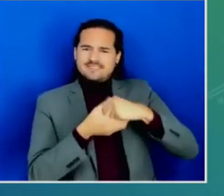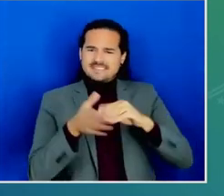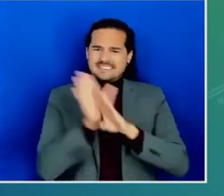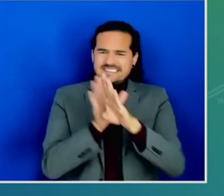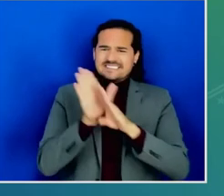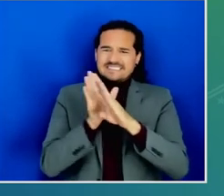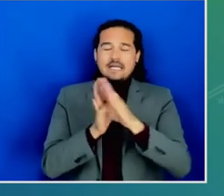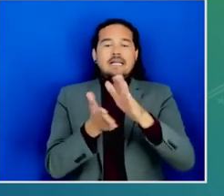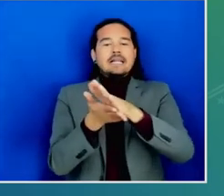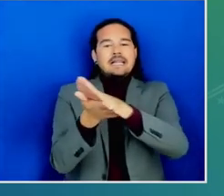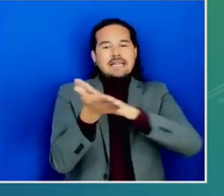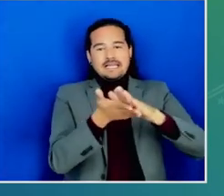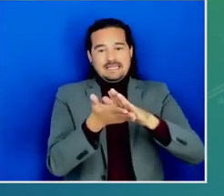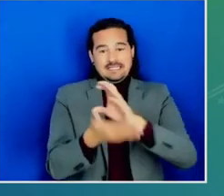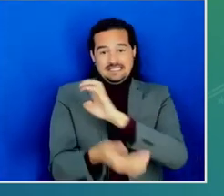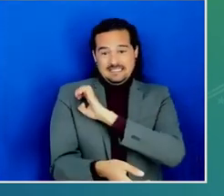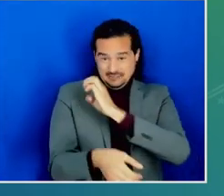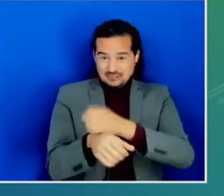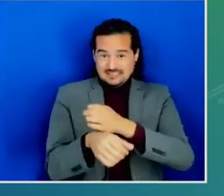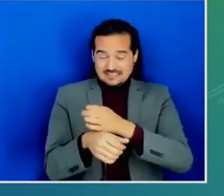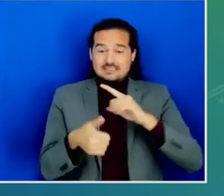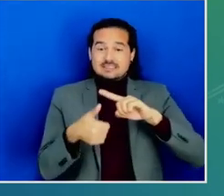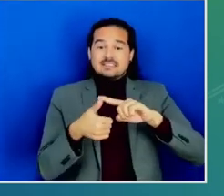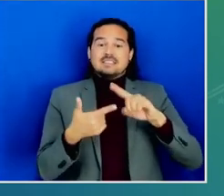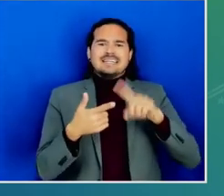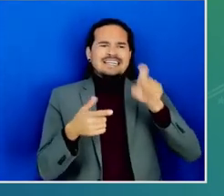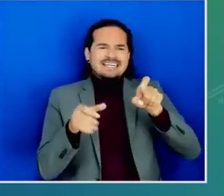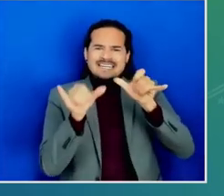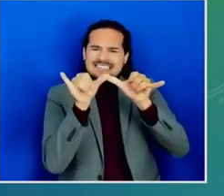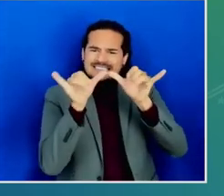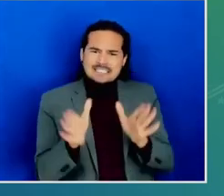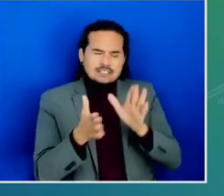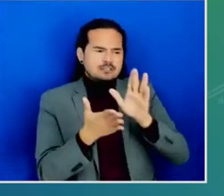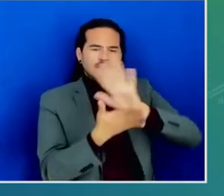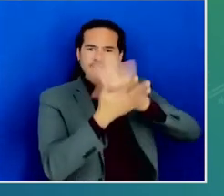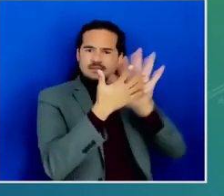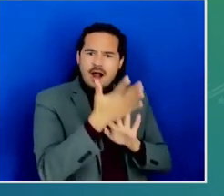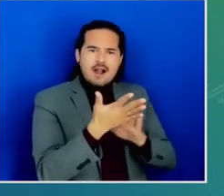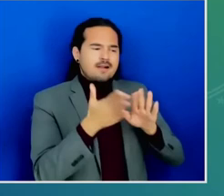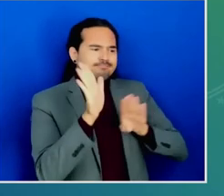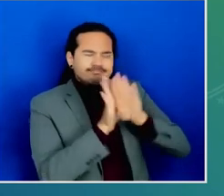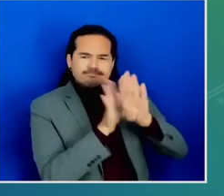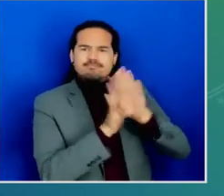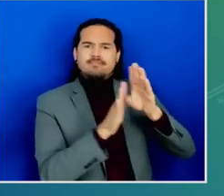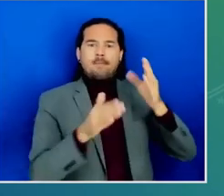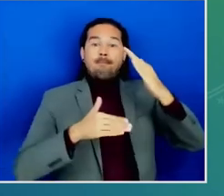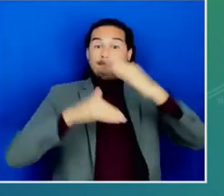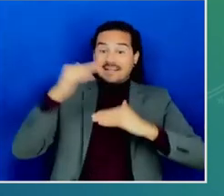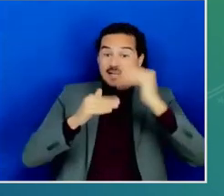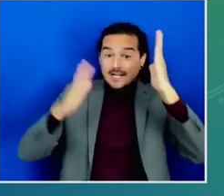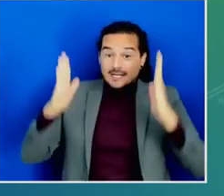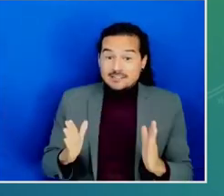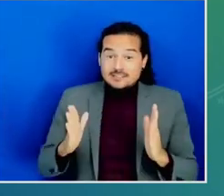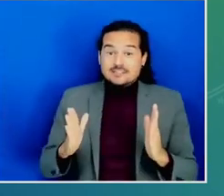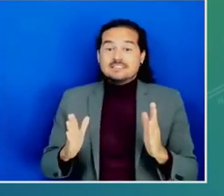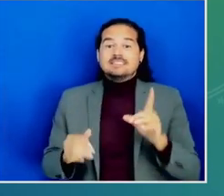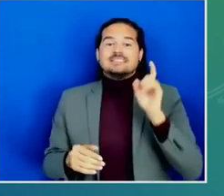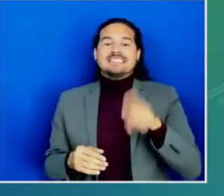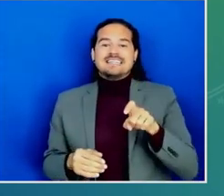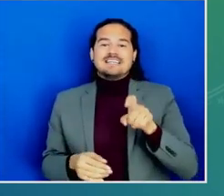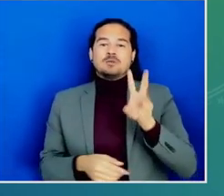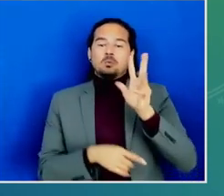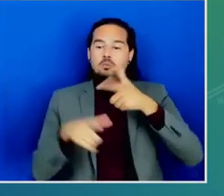energy. We'll need engineers to design them, workers to manufacture them. We'll need iron workers and welders to install